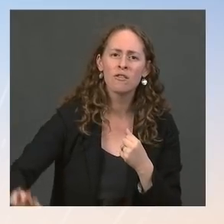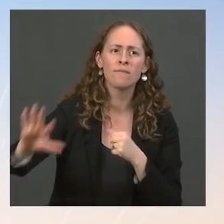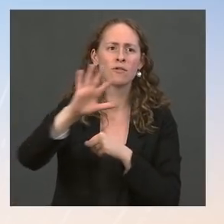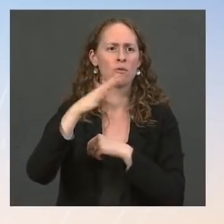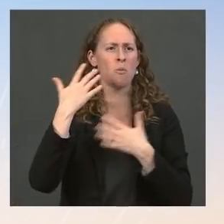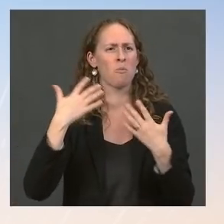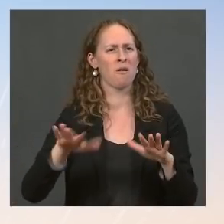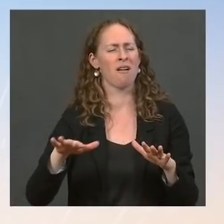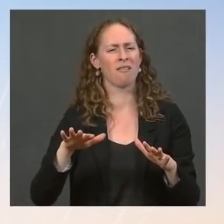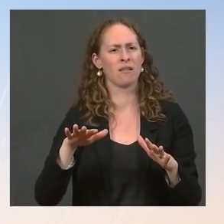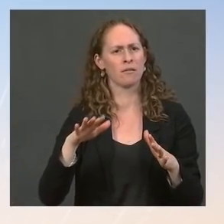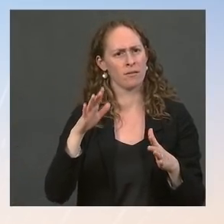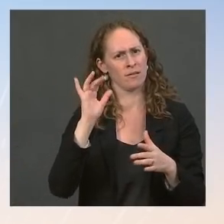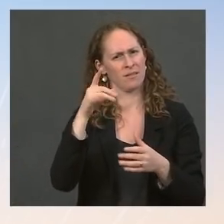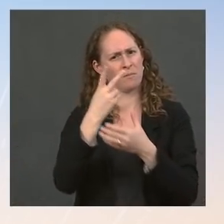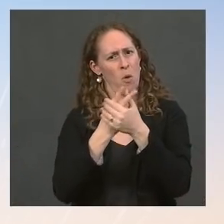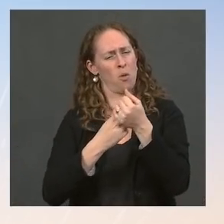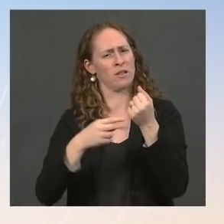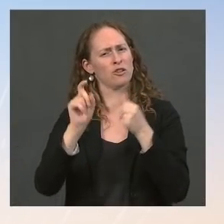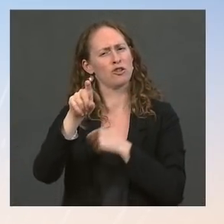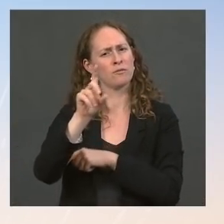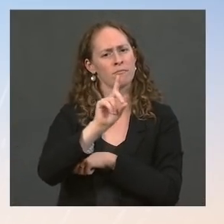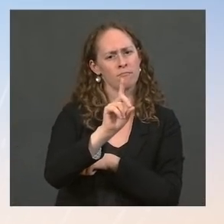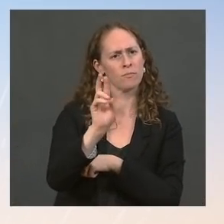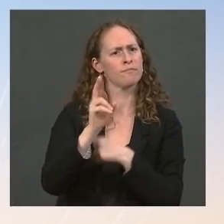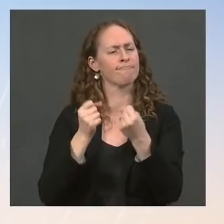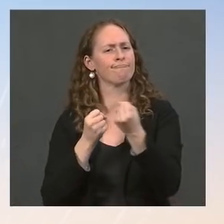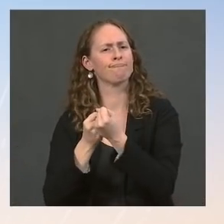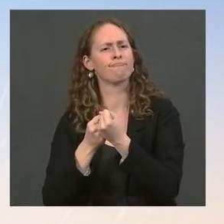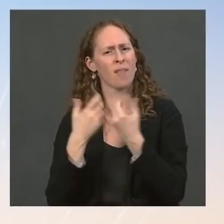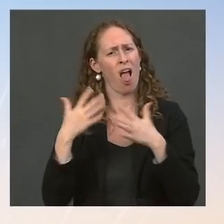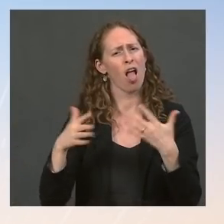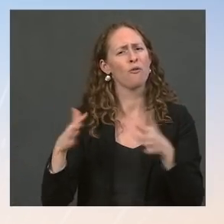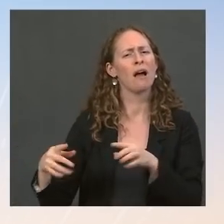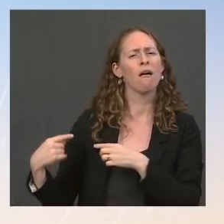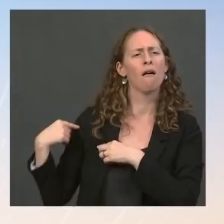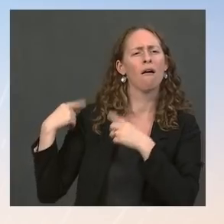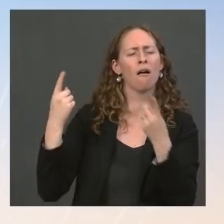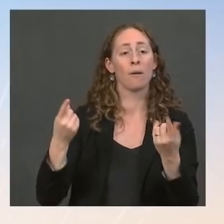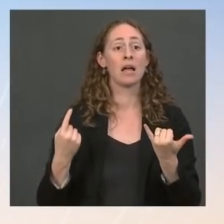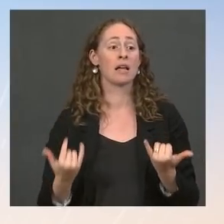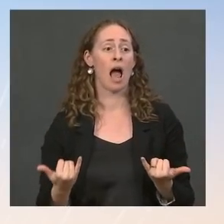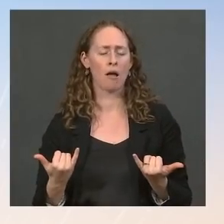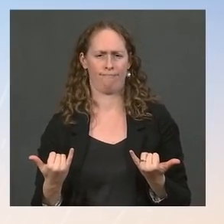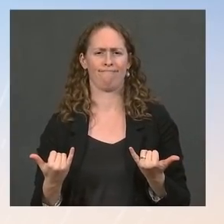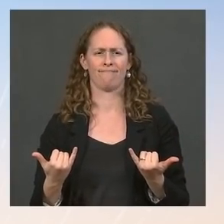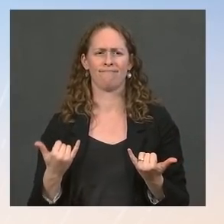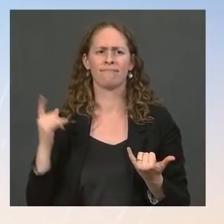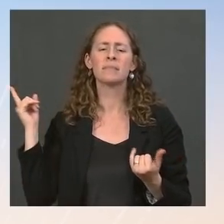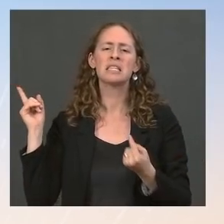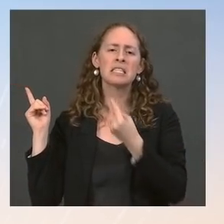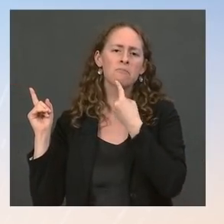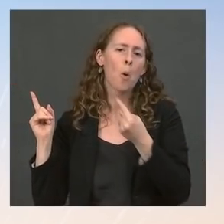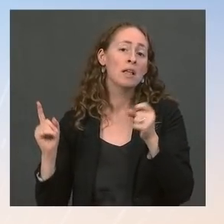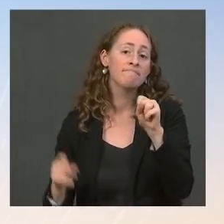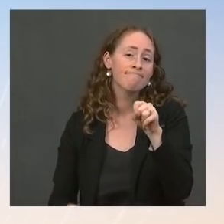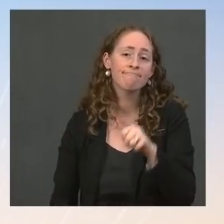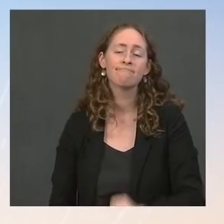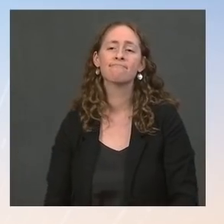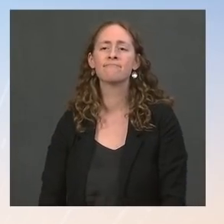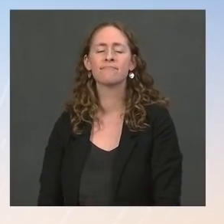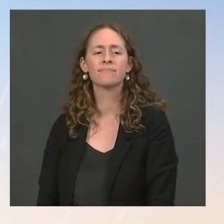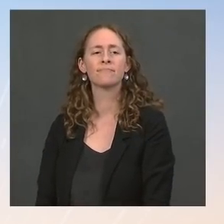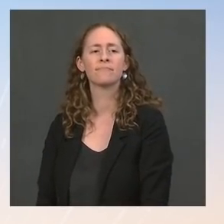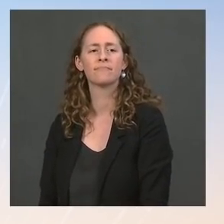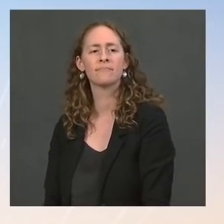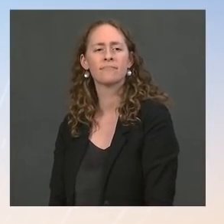be bipartisan support for, and there has been historically. So disappointed. Go ahead. Given how things have gone with companies